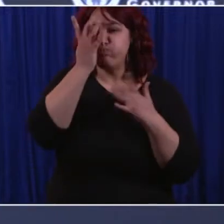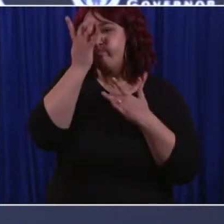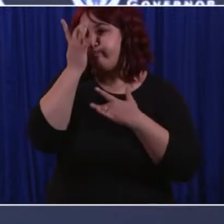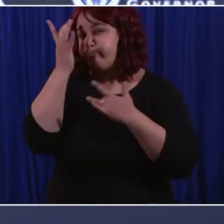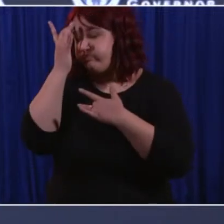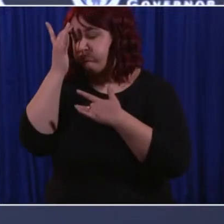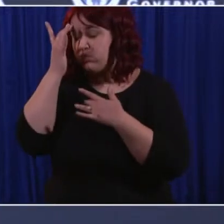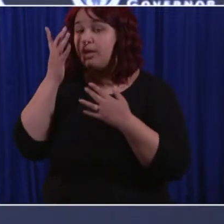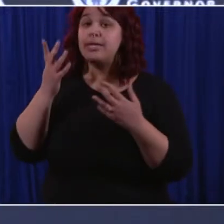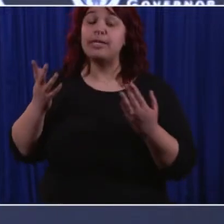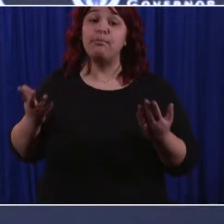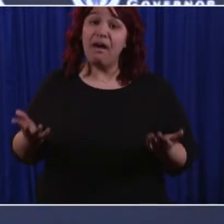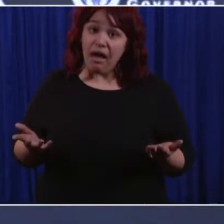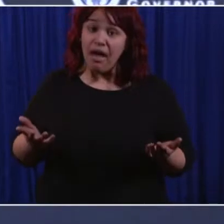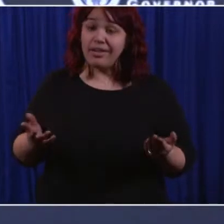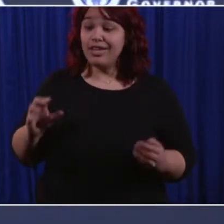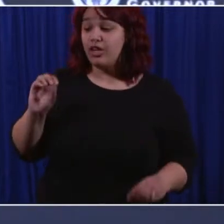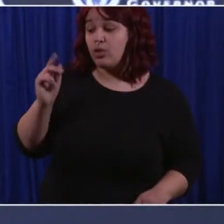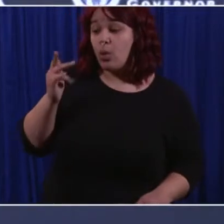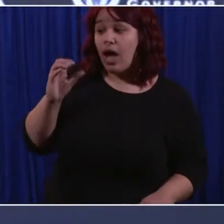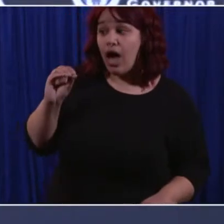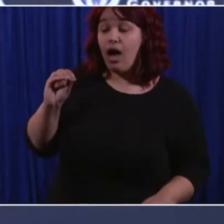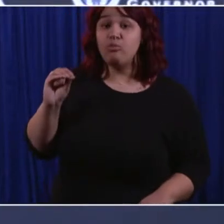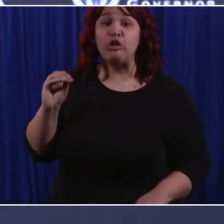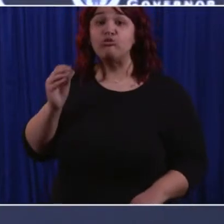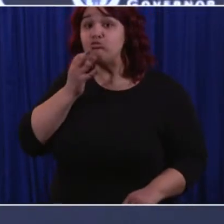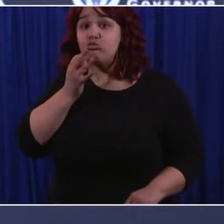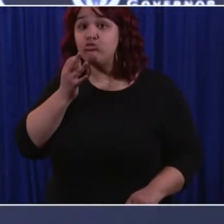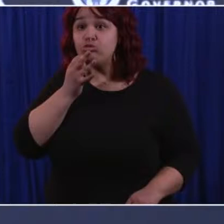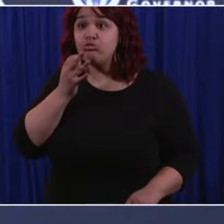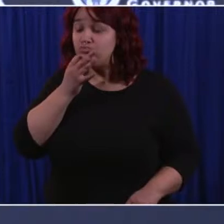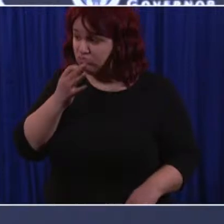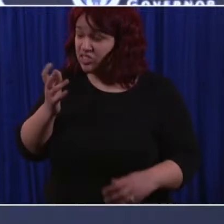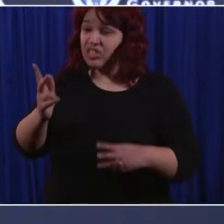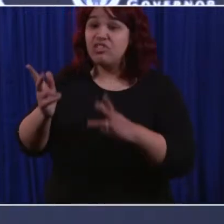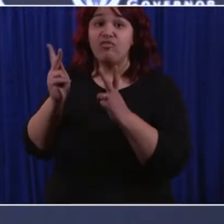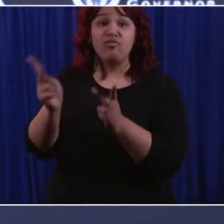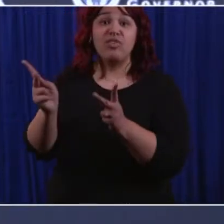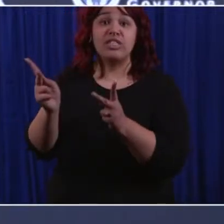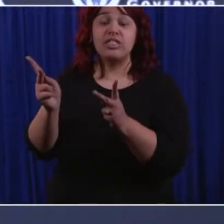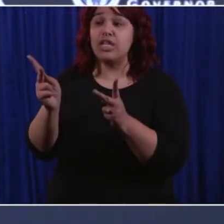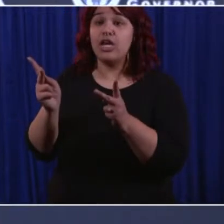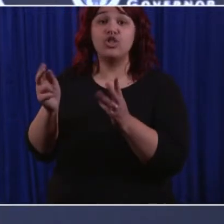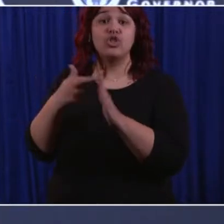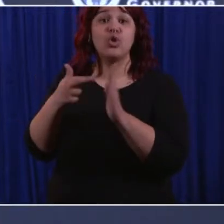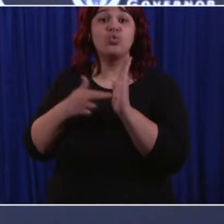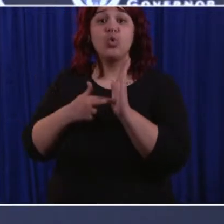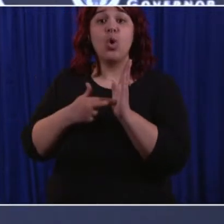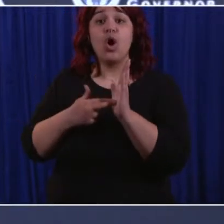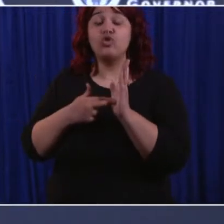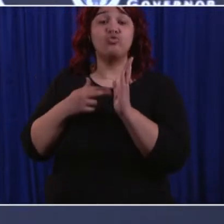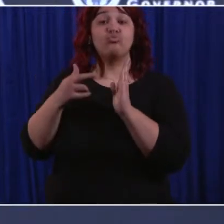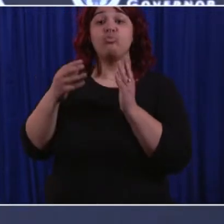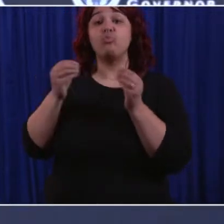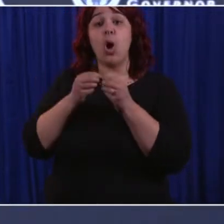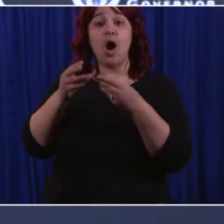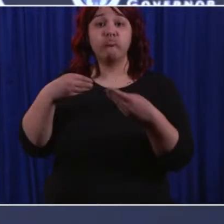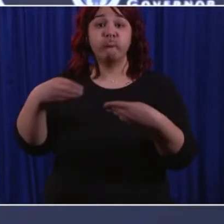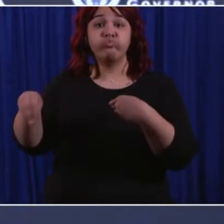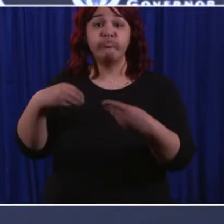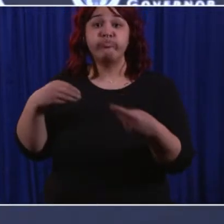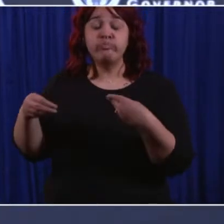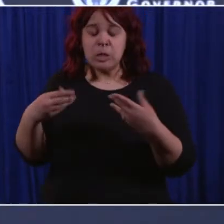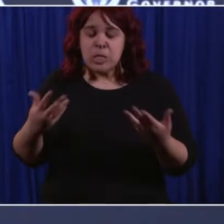visitation opens up in Ohio nursing homes. And so here in the Cincinnati area, I talked to some people.